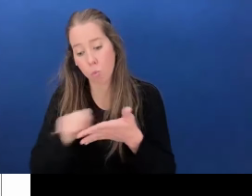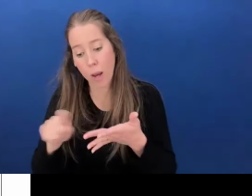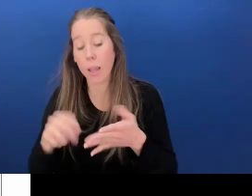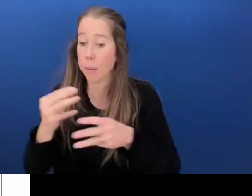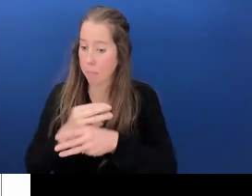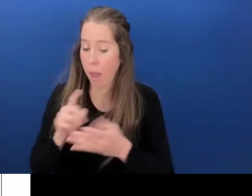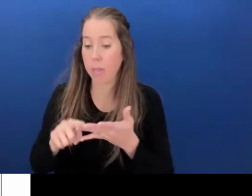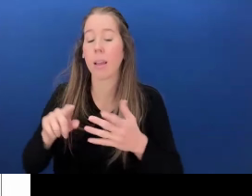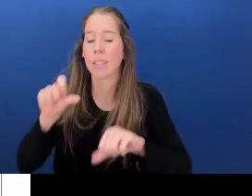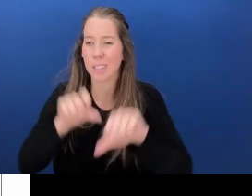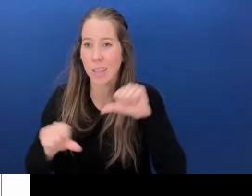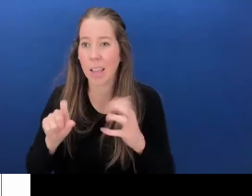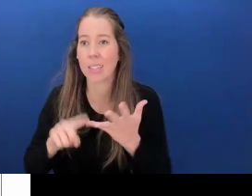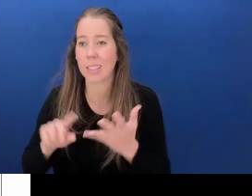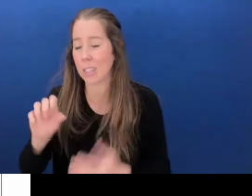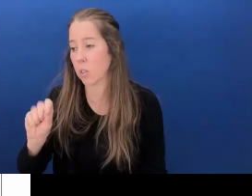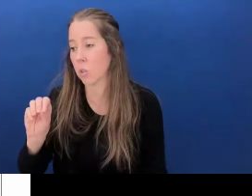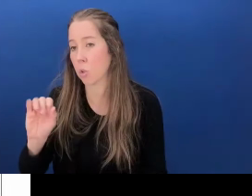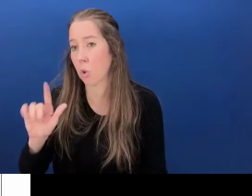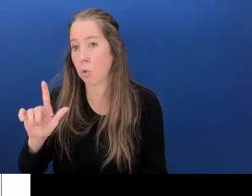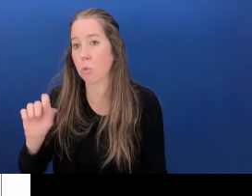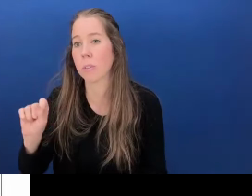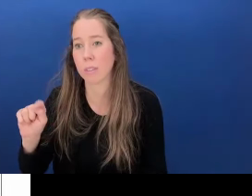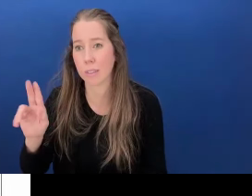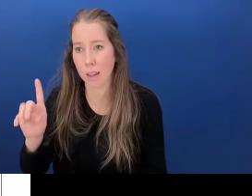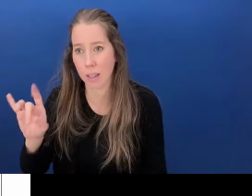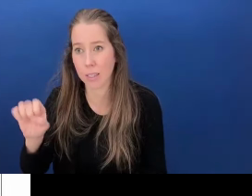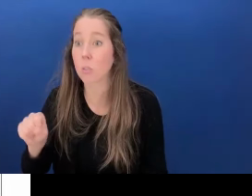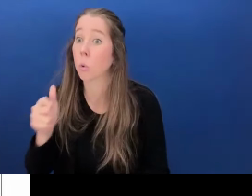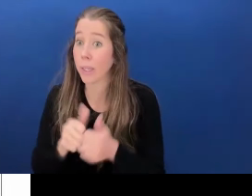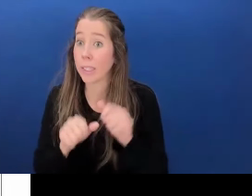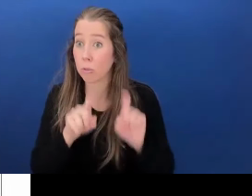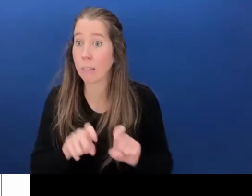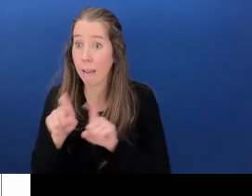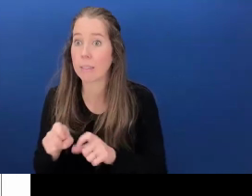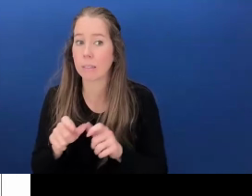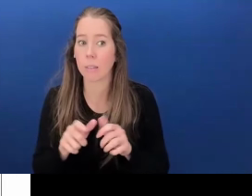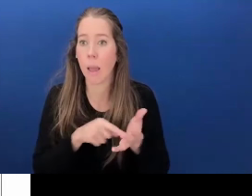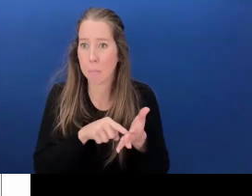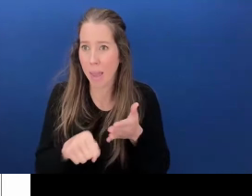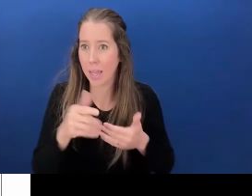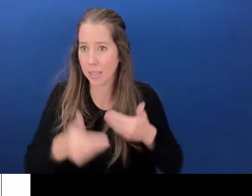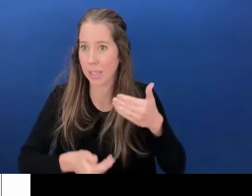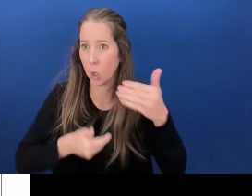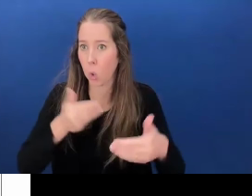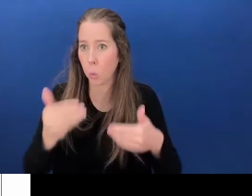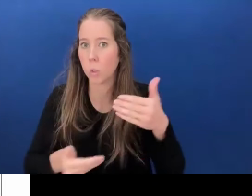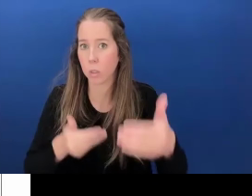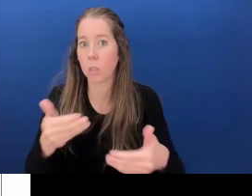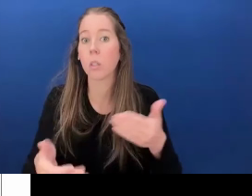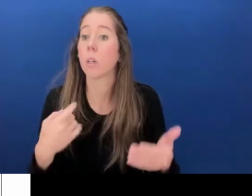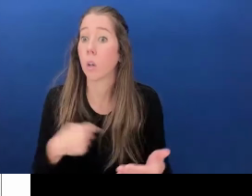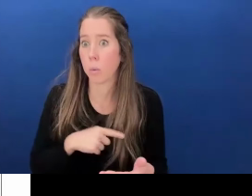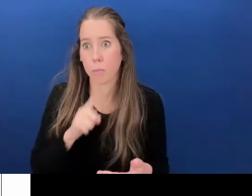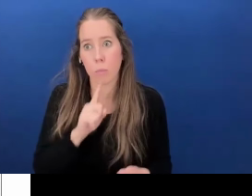and social studies. So each of those tests, you know, they would pay, you know, as they go with doing it. We've been